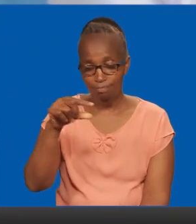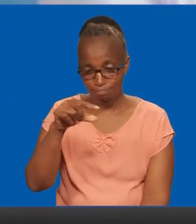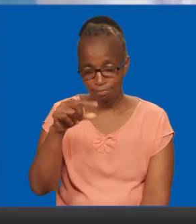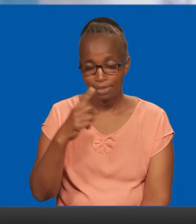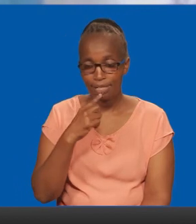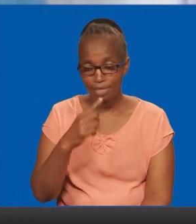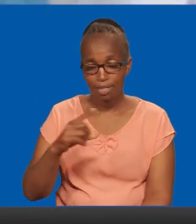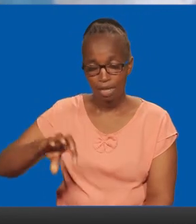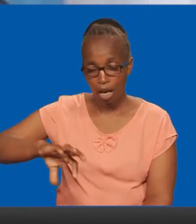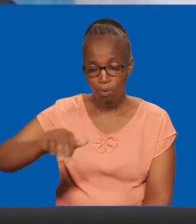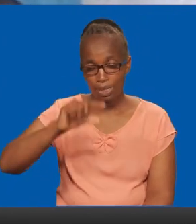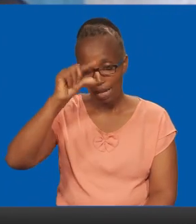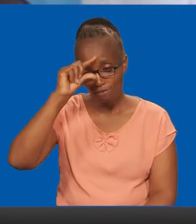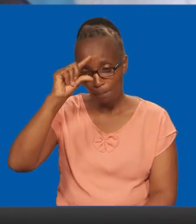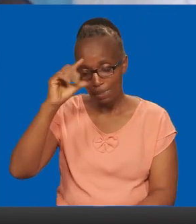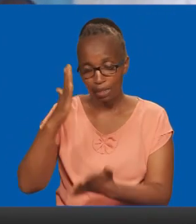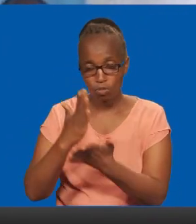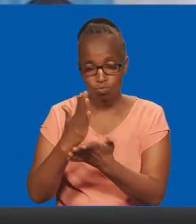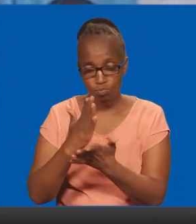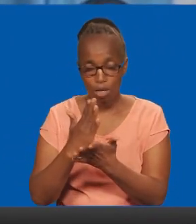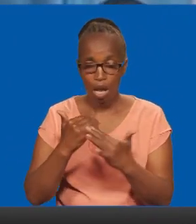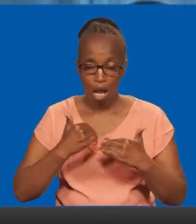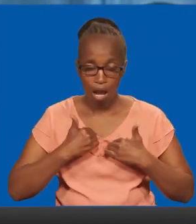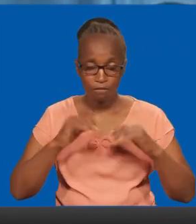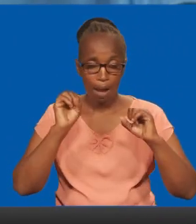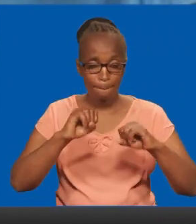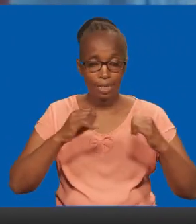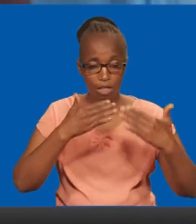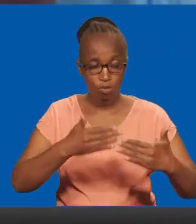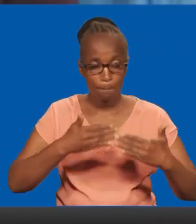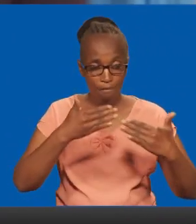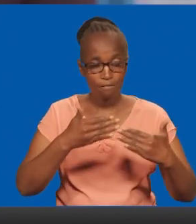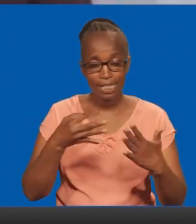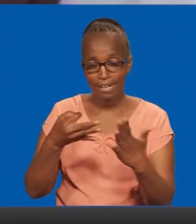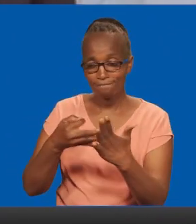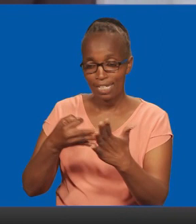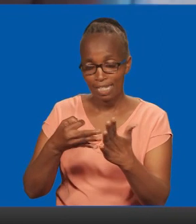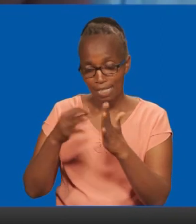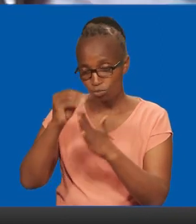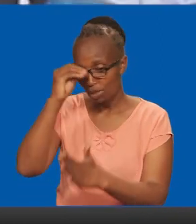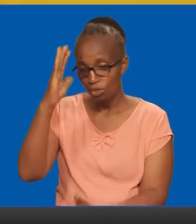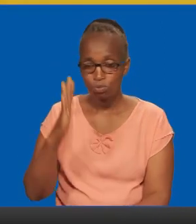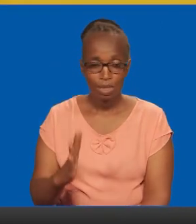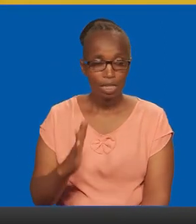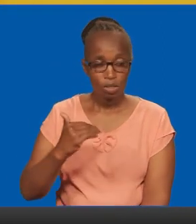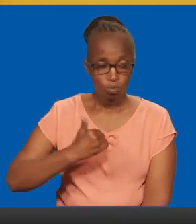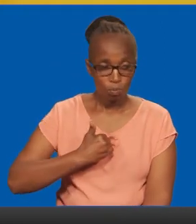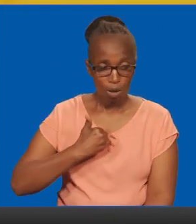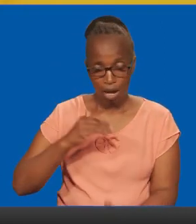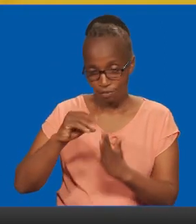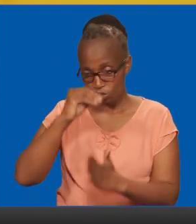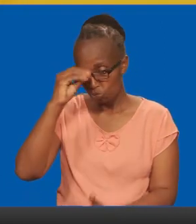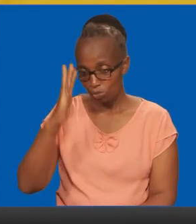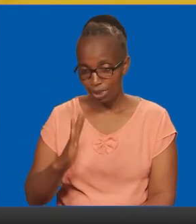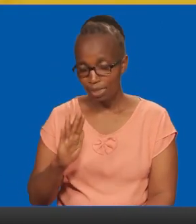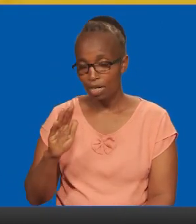kaunti. Akiongeza kuwa serikali za kaunti zina uwezo wa kuwapa wanafunzi ufadhili wa masomo. There are people who